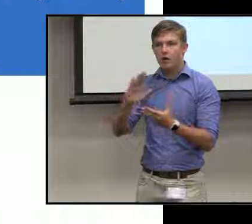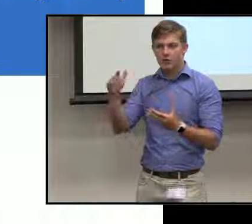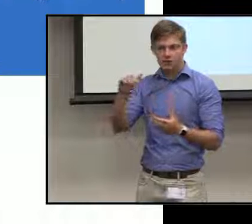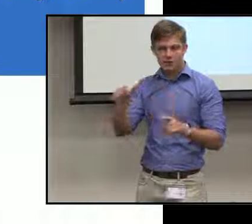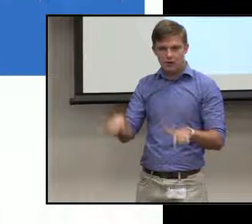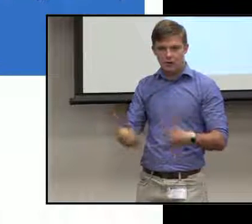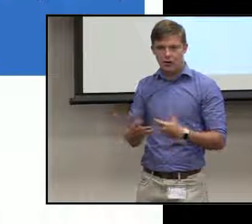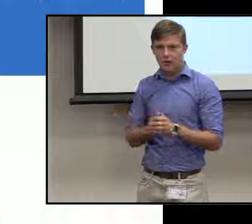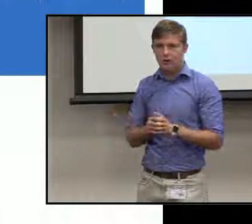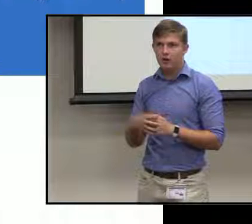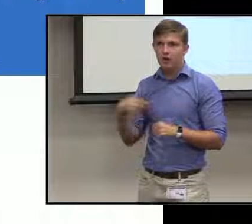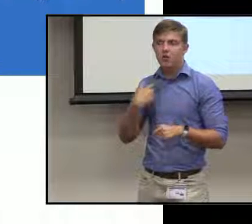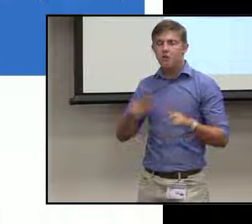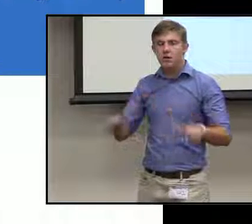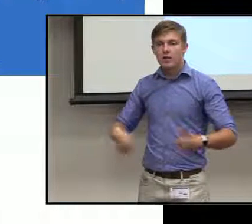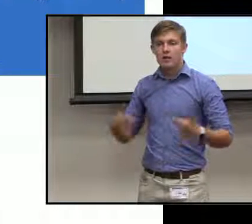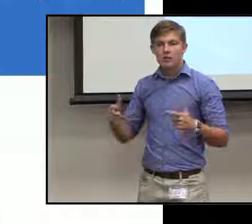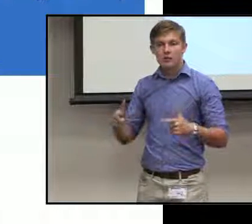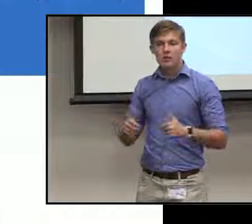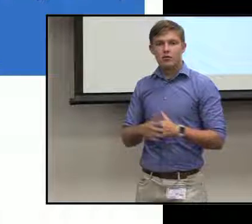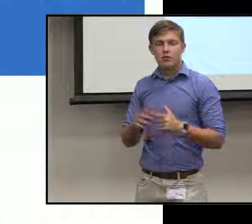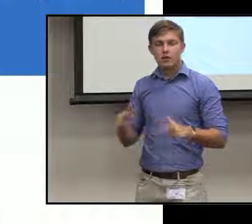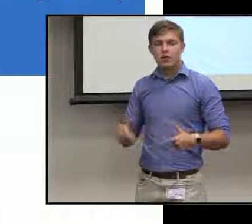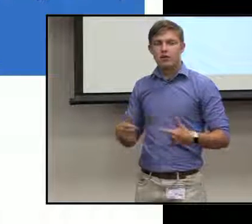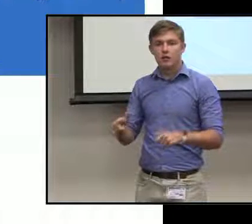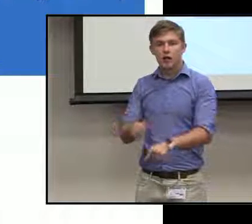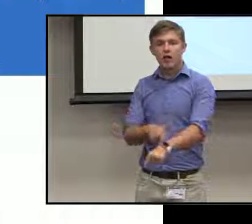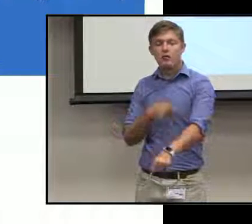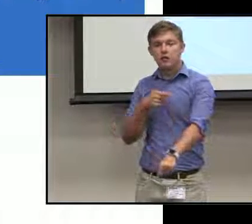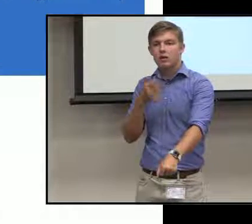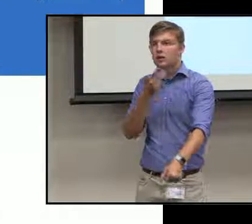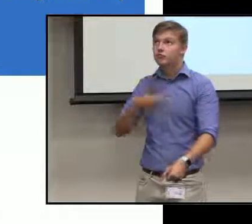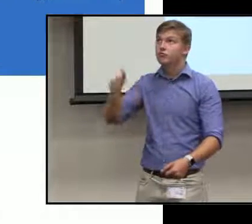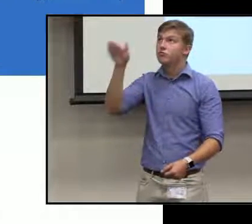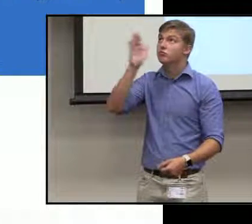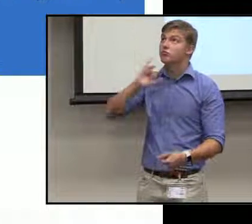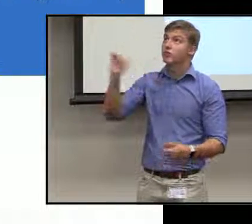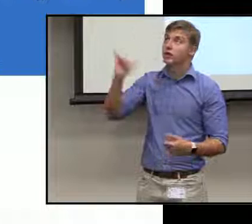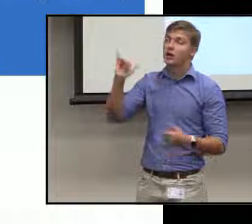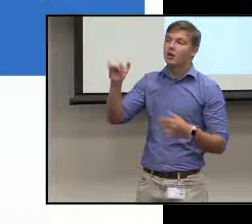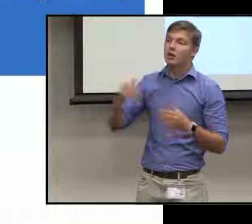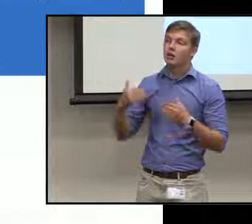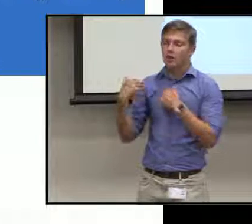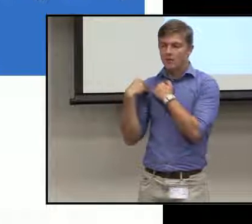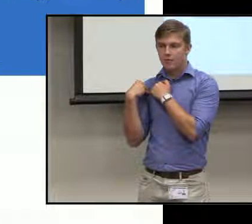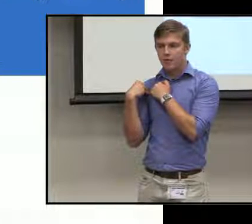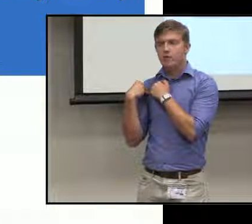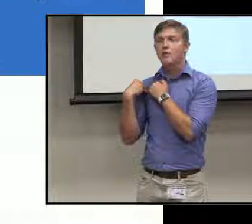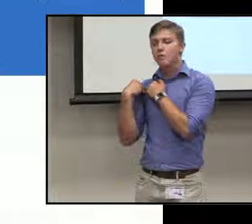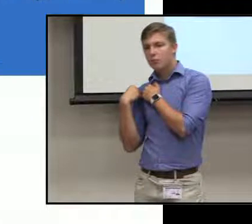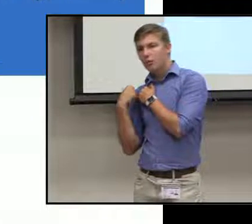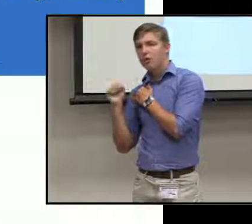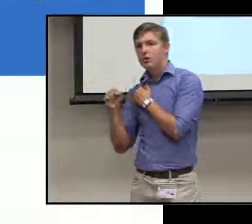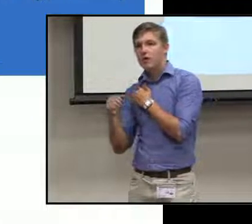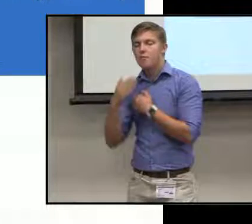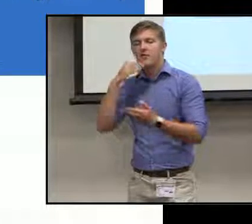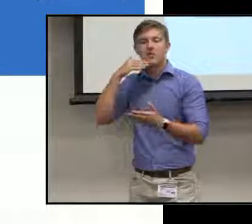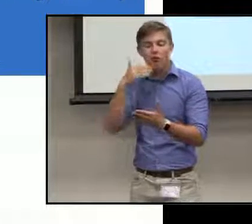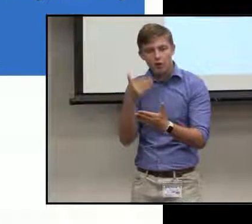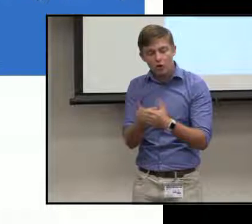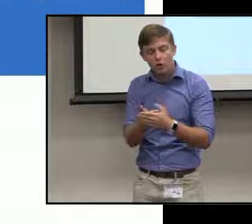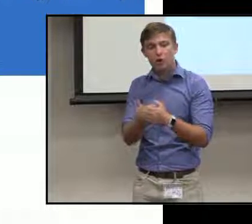And then we live with a lifelong godly burden. It is a burden to some degree, but it's a good burden